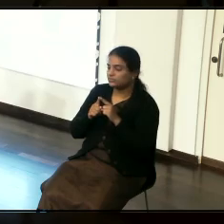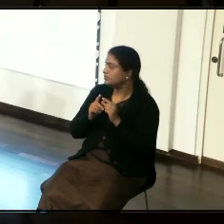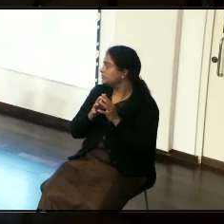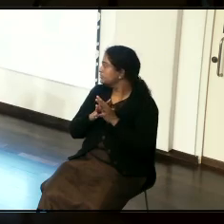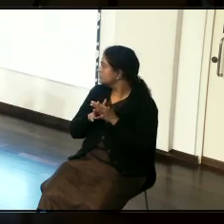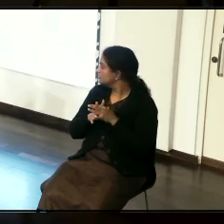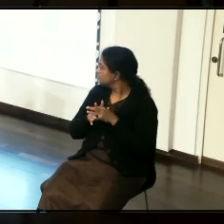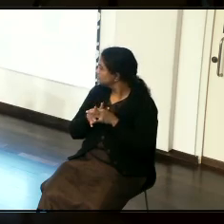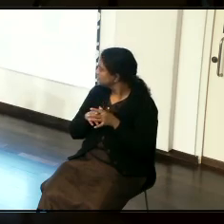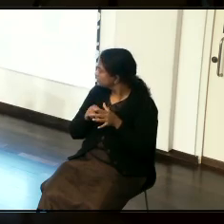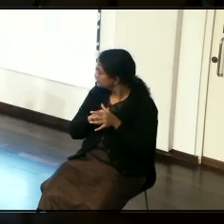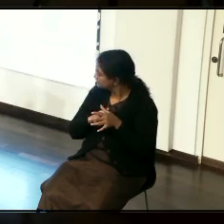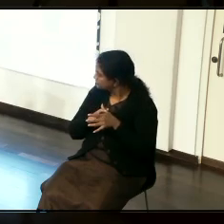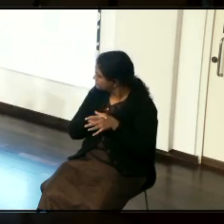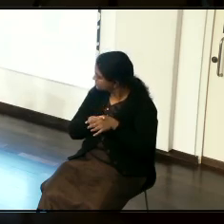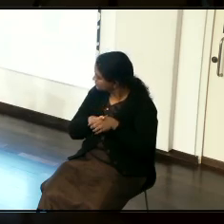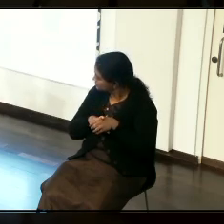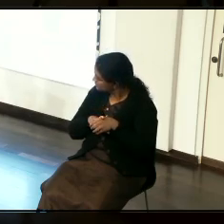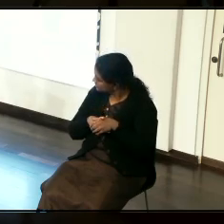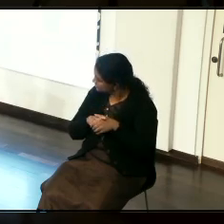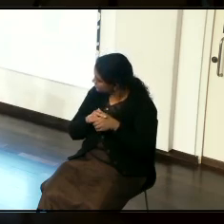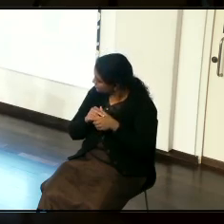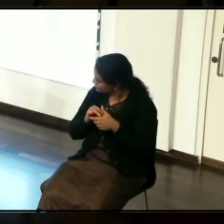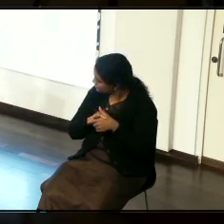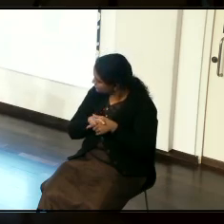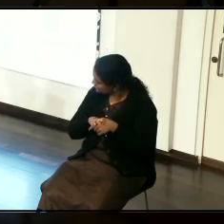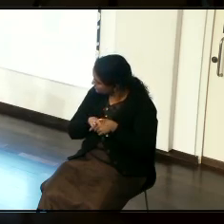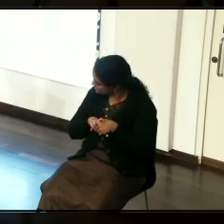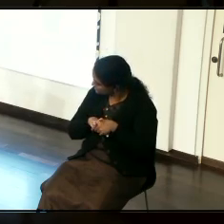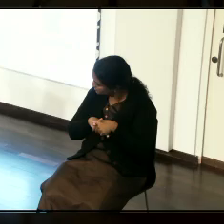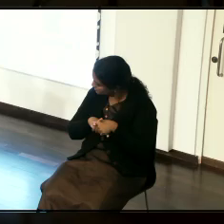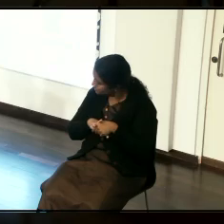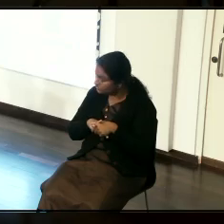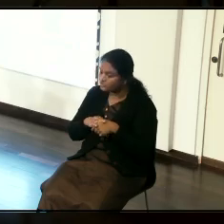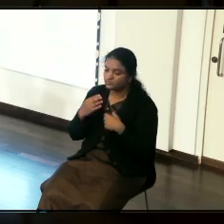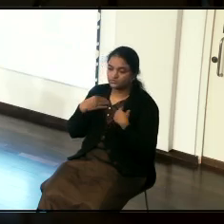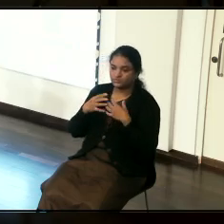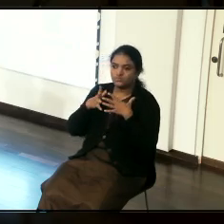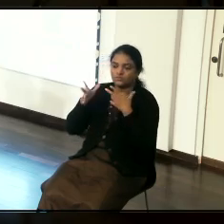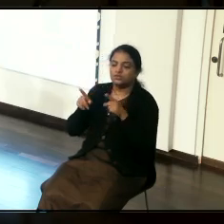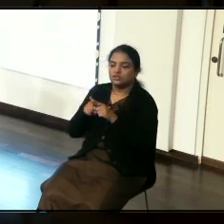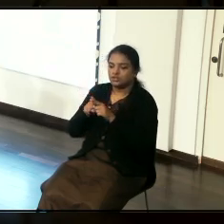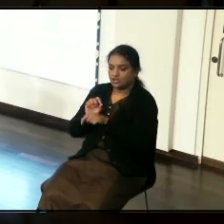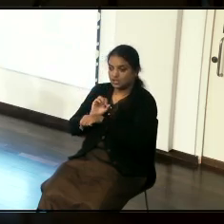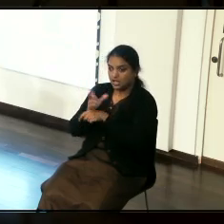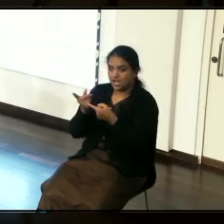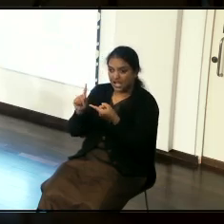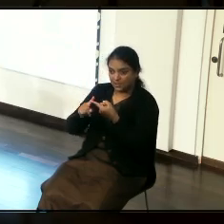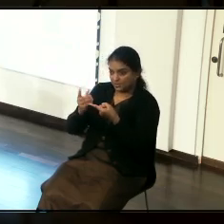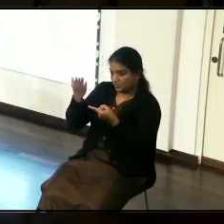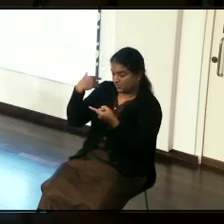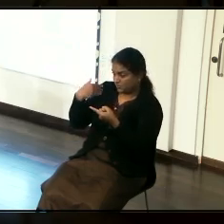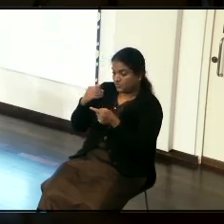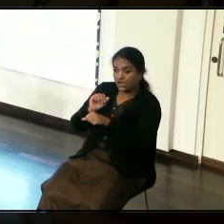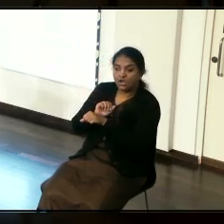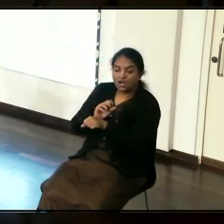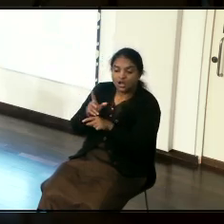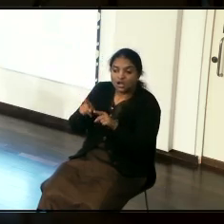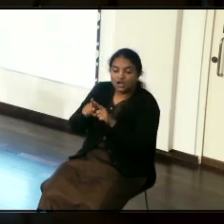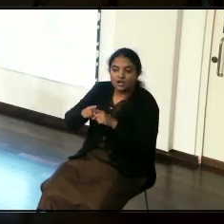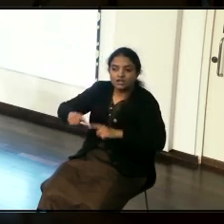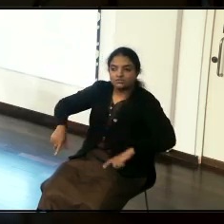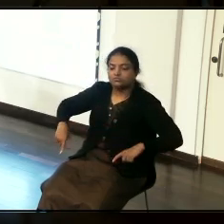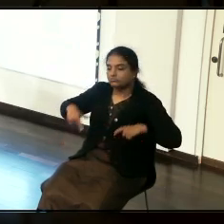When the pandemic was happening, I'm not kidding, I'm being completely honest, I thought to myself, there are artists whose lives